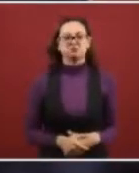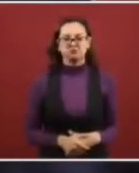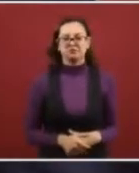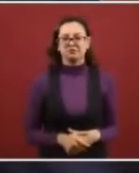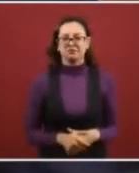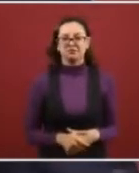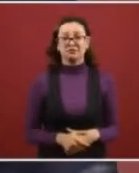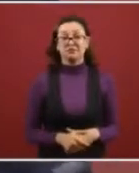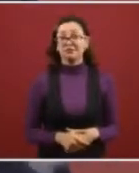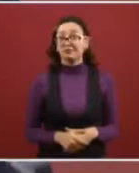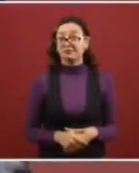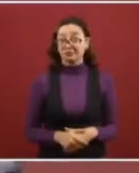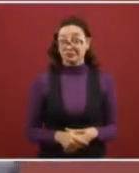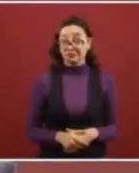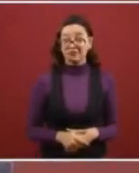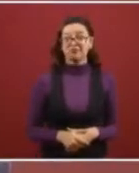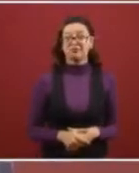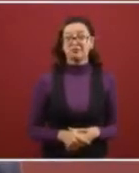Los